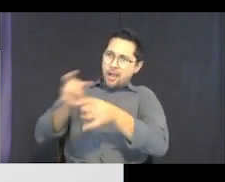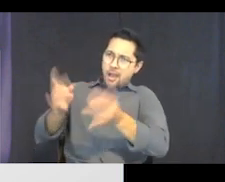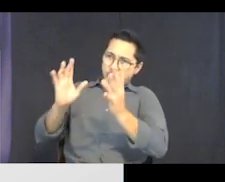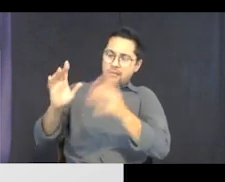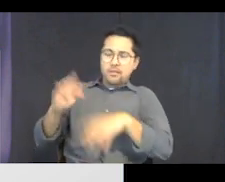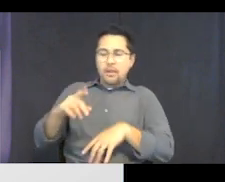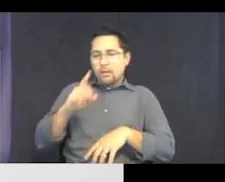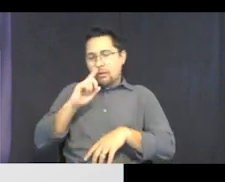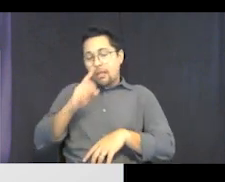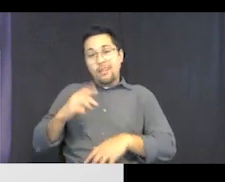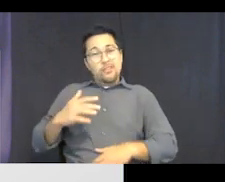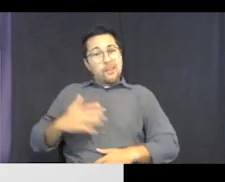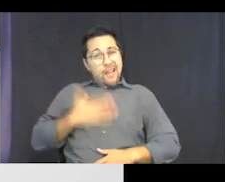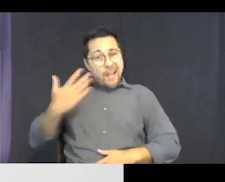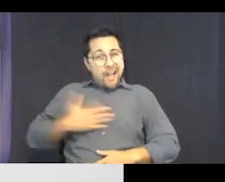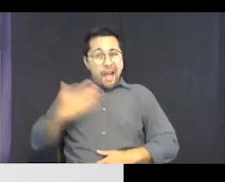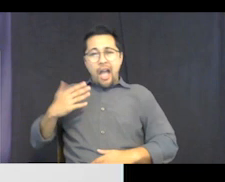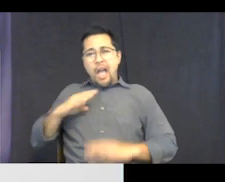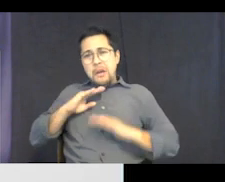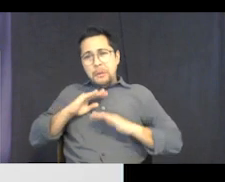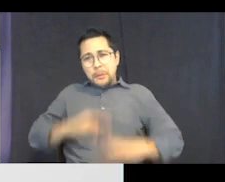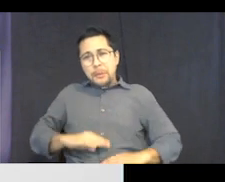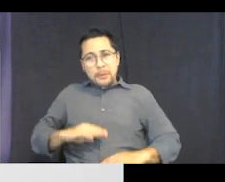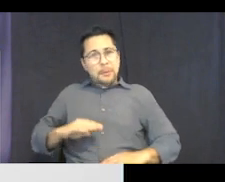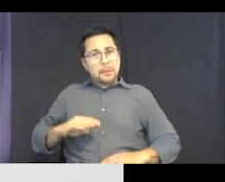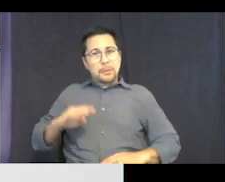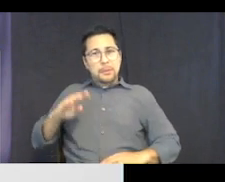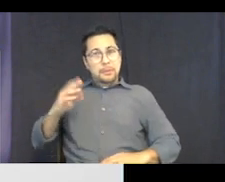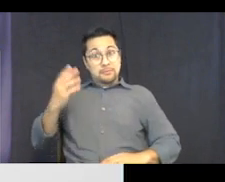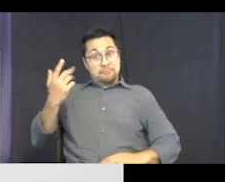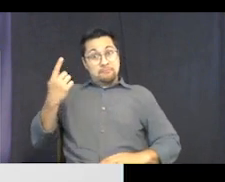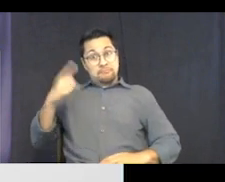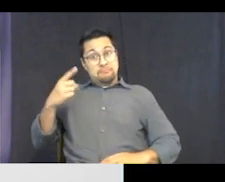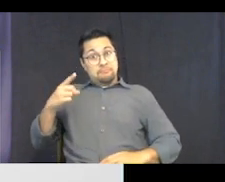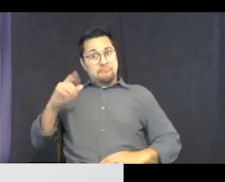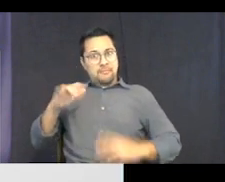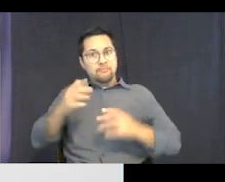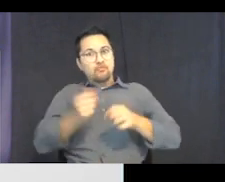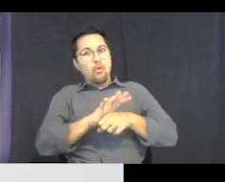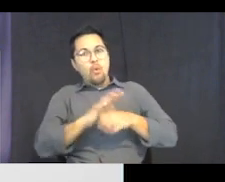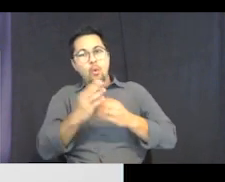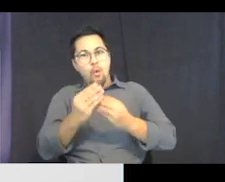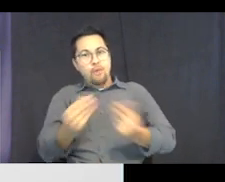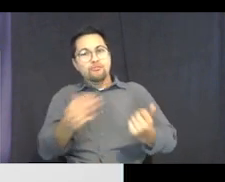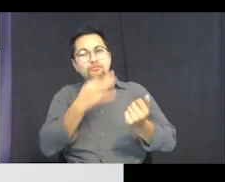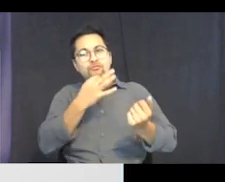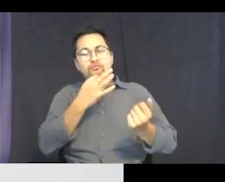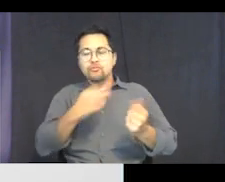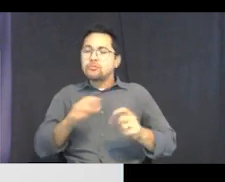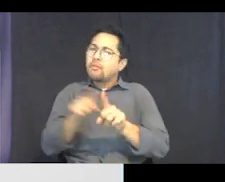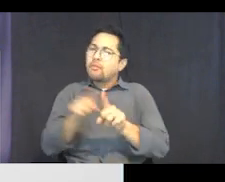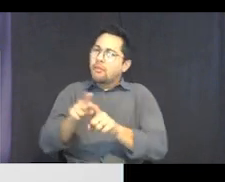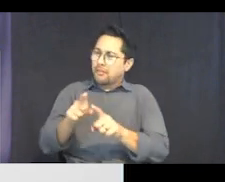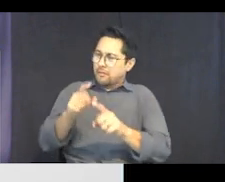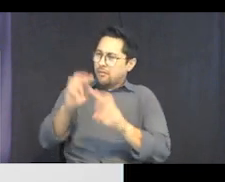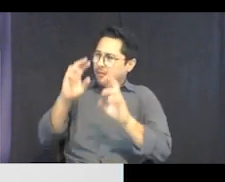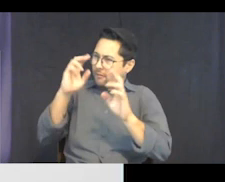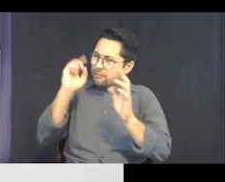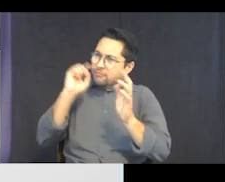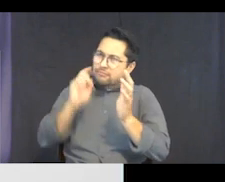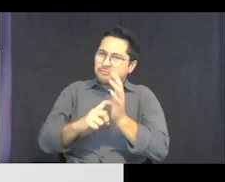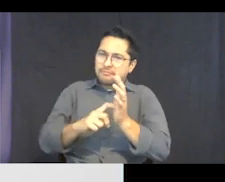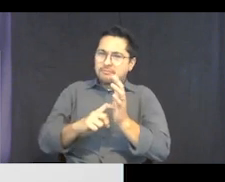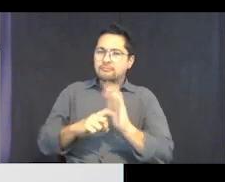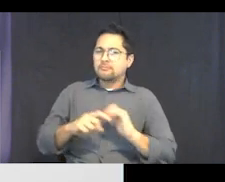incredibly happy and relieved that it is coming to an end. We also know and recognize and respect the fact that many of you have